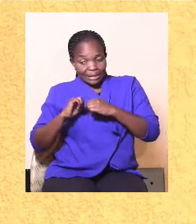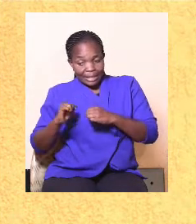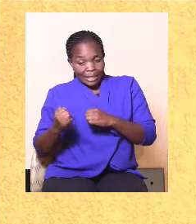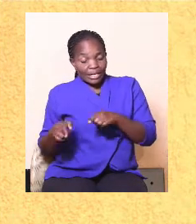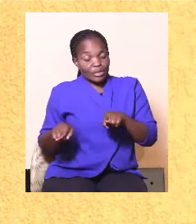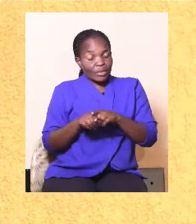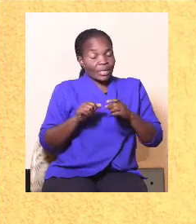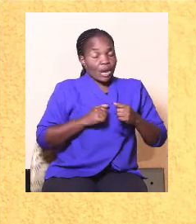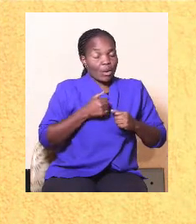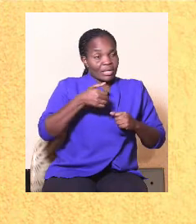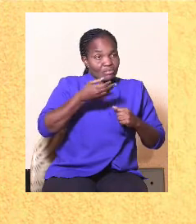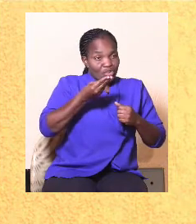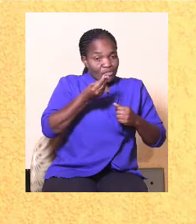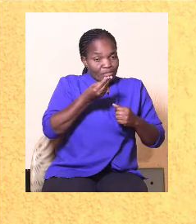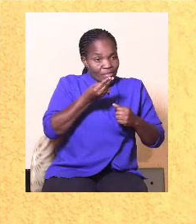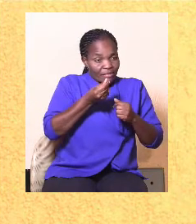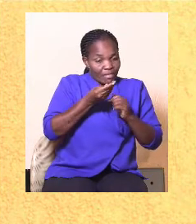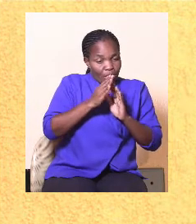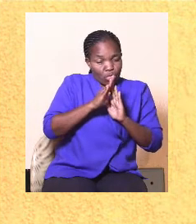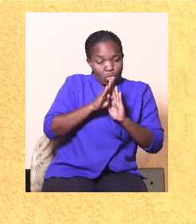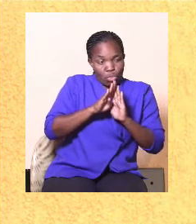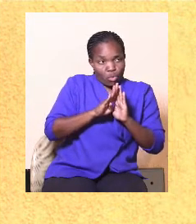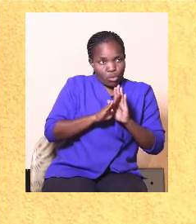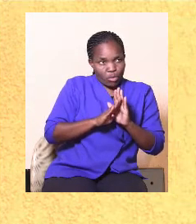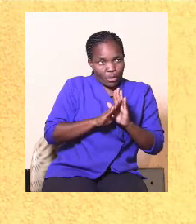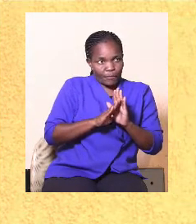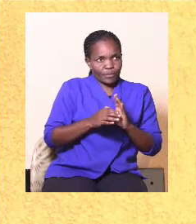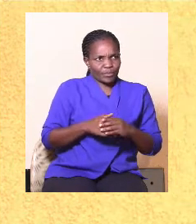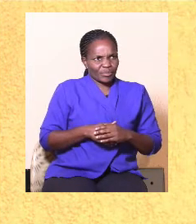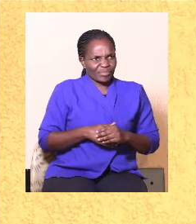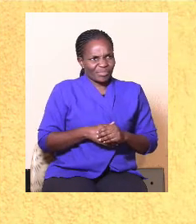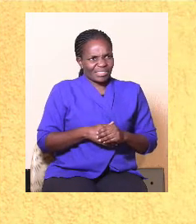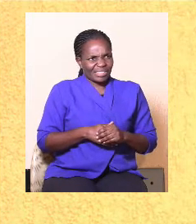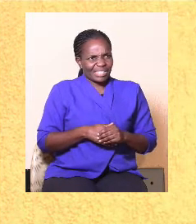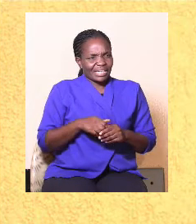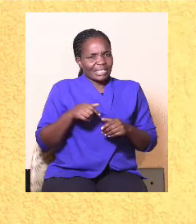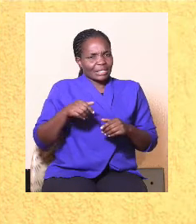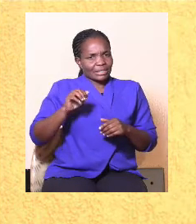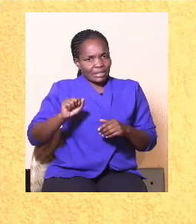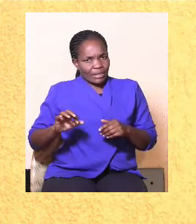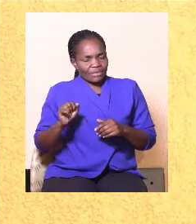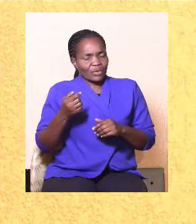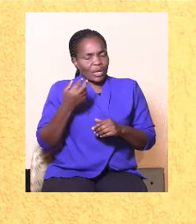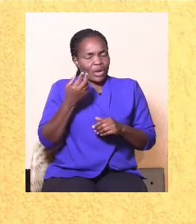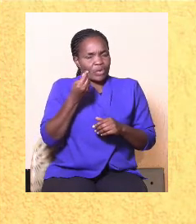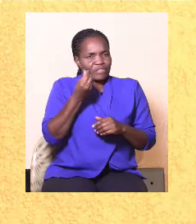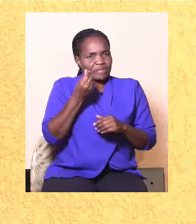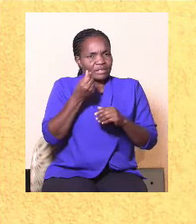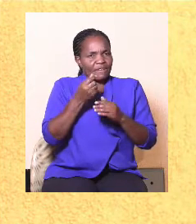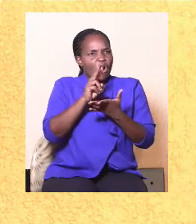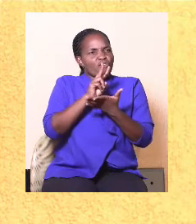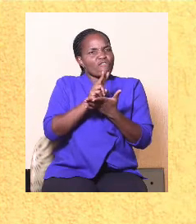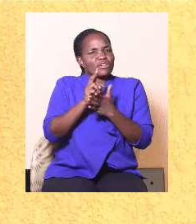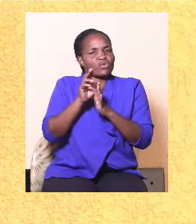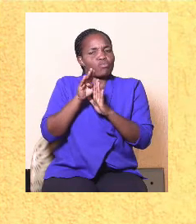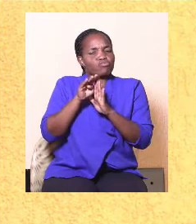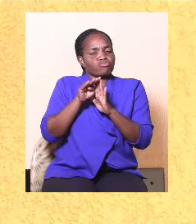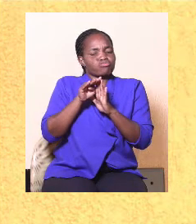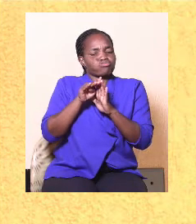think the primary reason there is that the rand is tumbling because there's massive outflows of capital, because investors are scared that